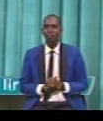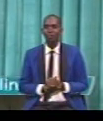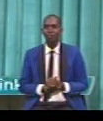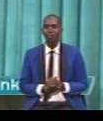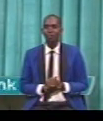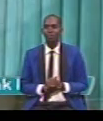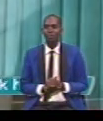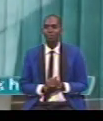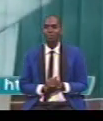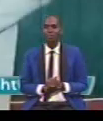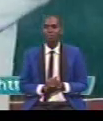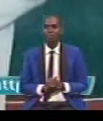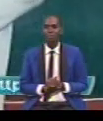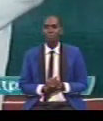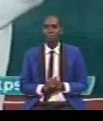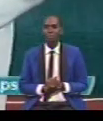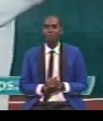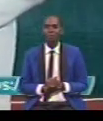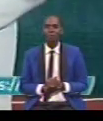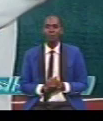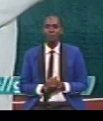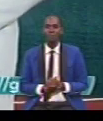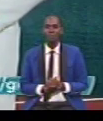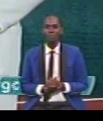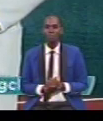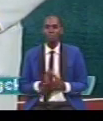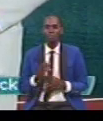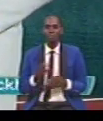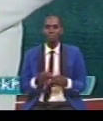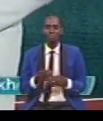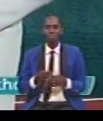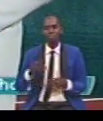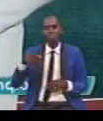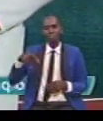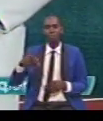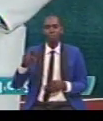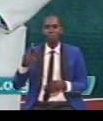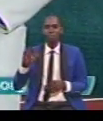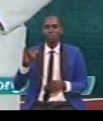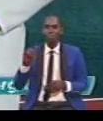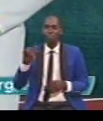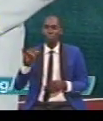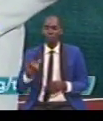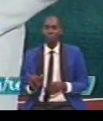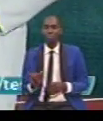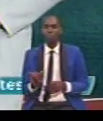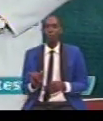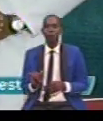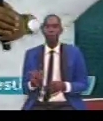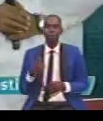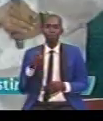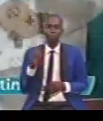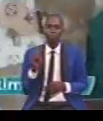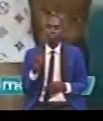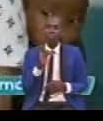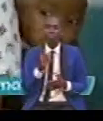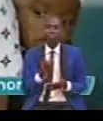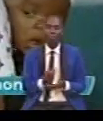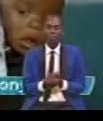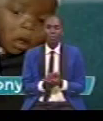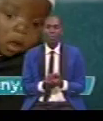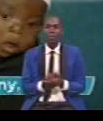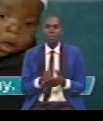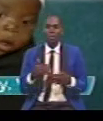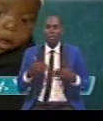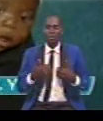Faster. Hallelujah. My name is Apurity Namfukwe. I'm coming from Chongwe. My testimony is that I've been